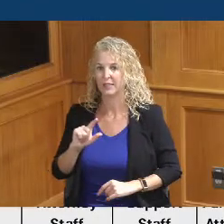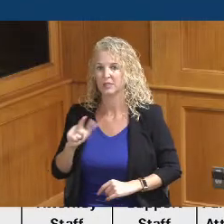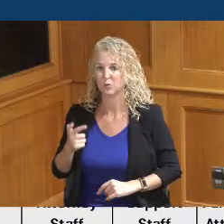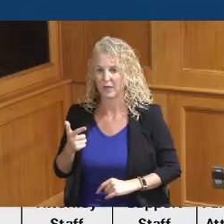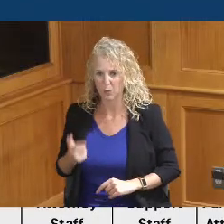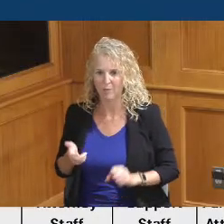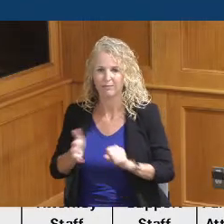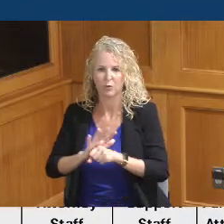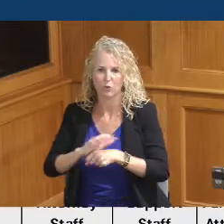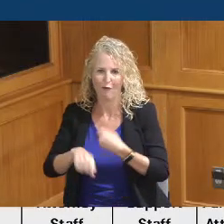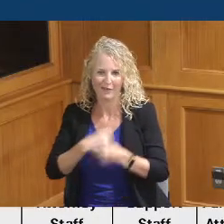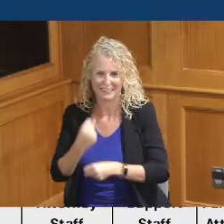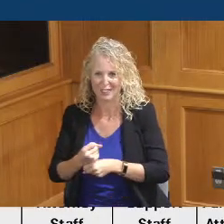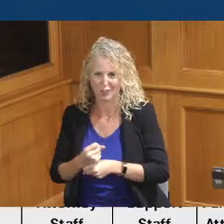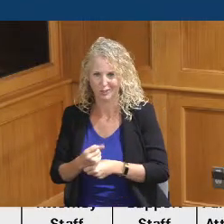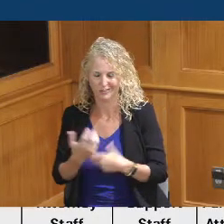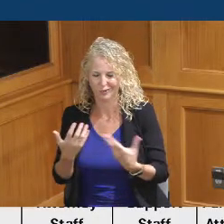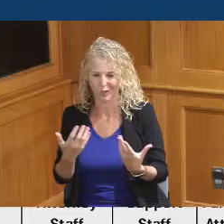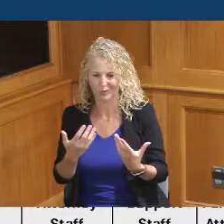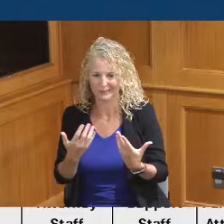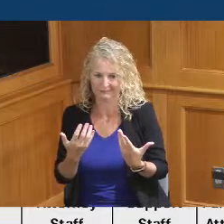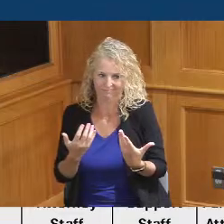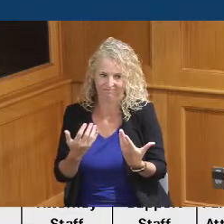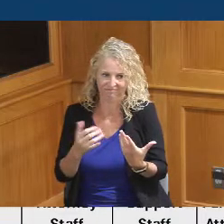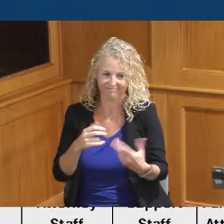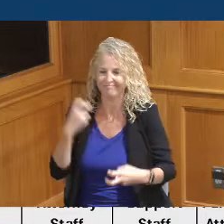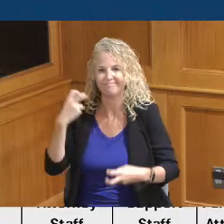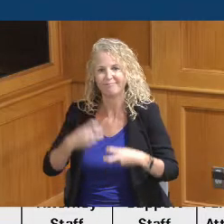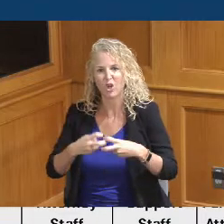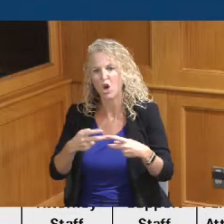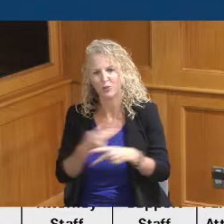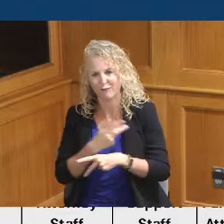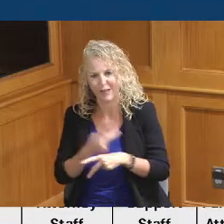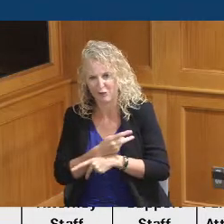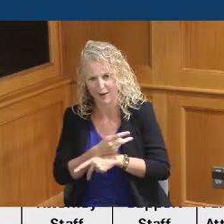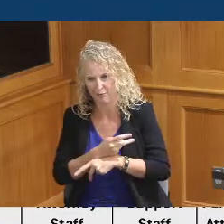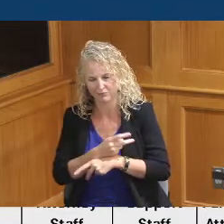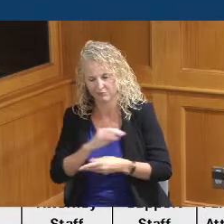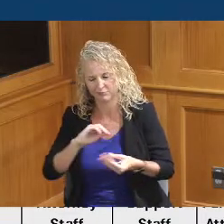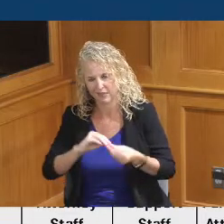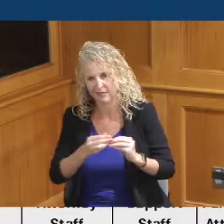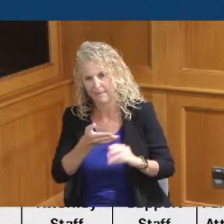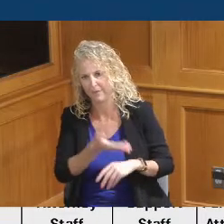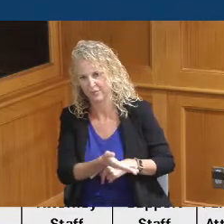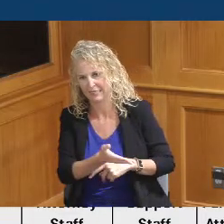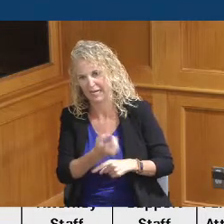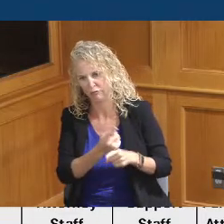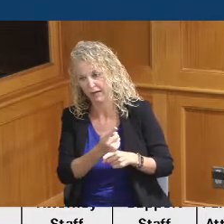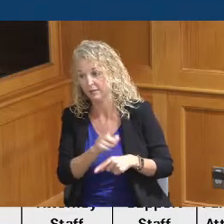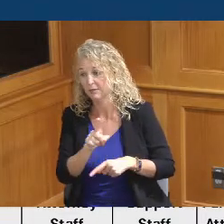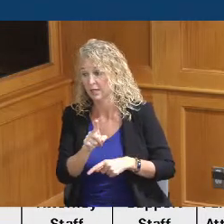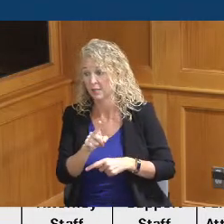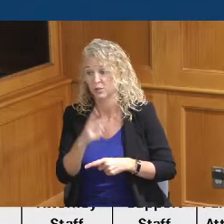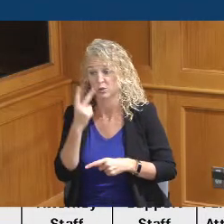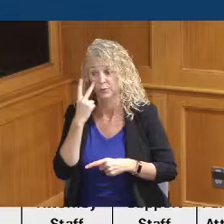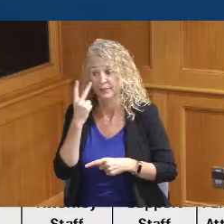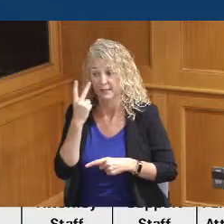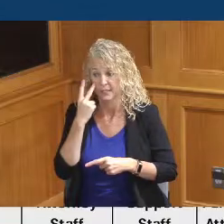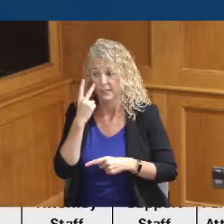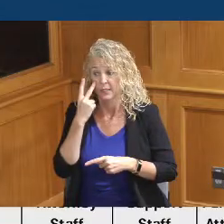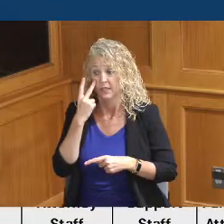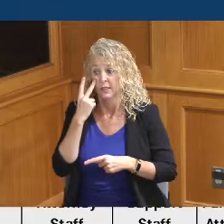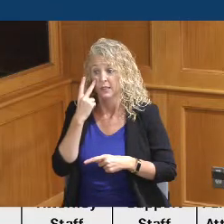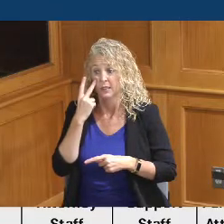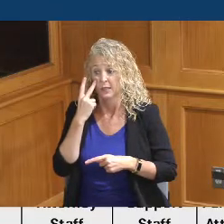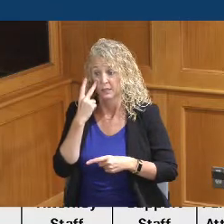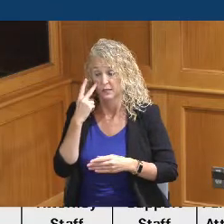COVID years, we don't really know how, there were too many variables that we can't really account for on this chart. But as you look at what these programs